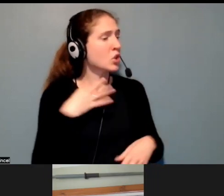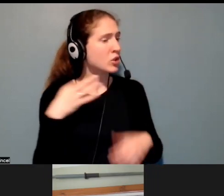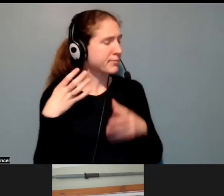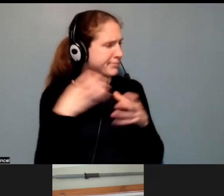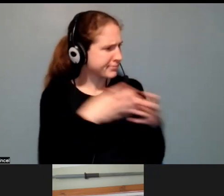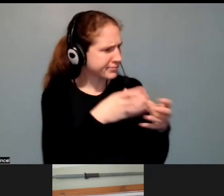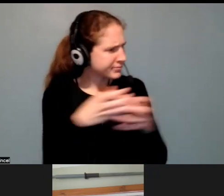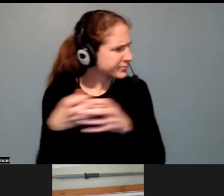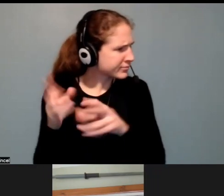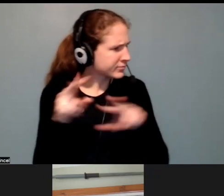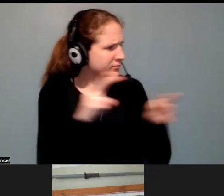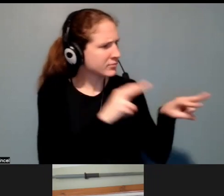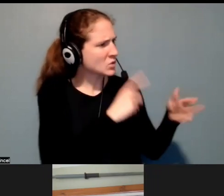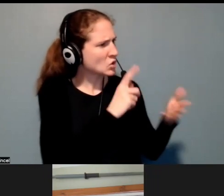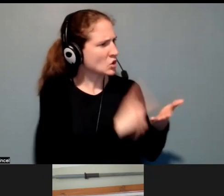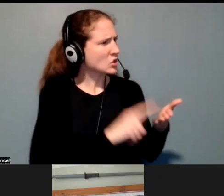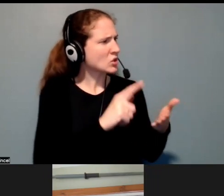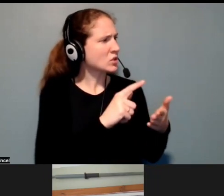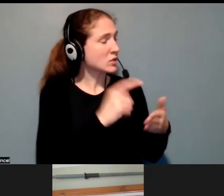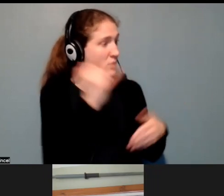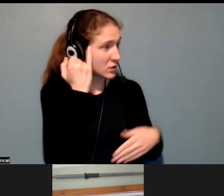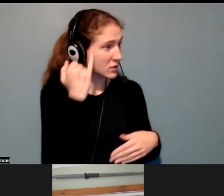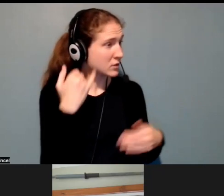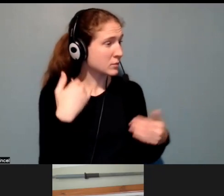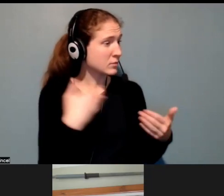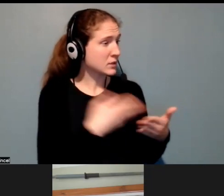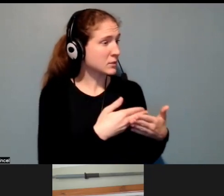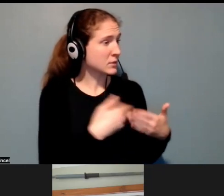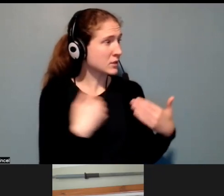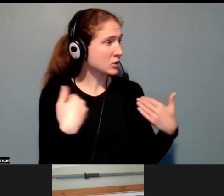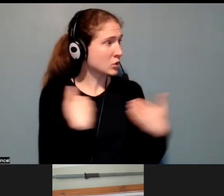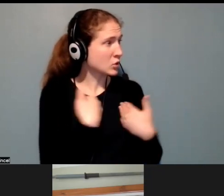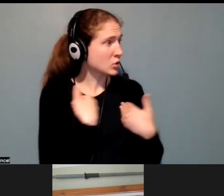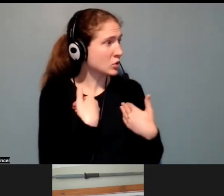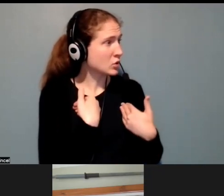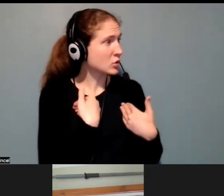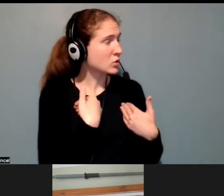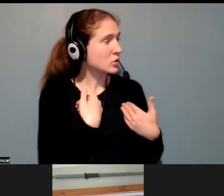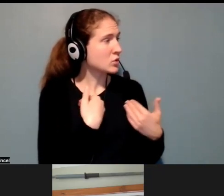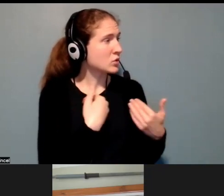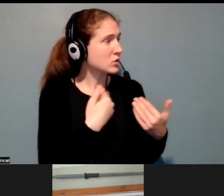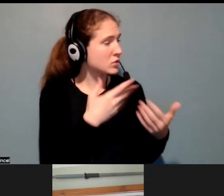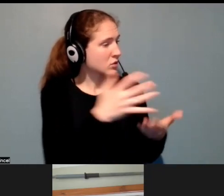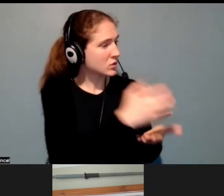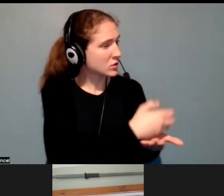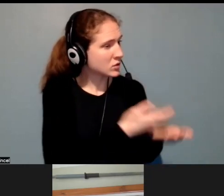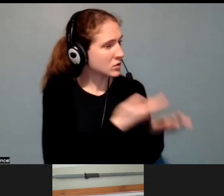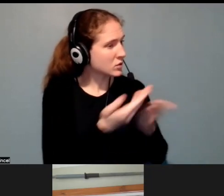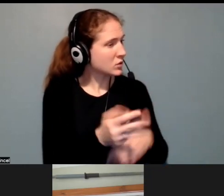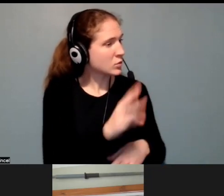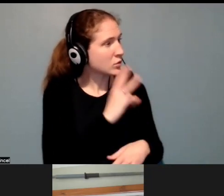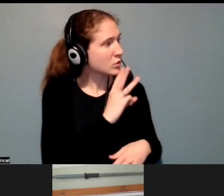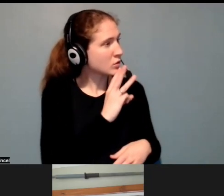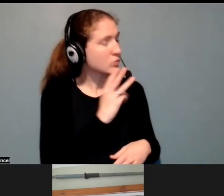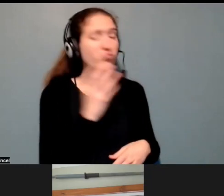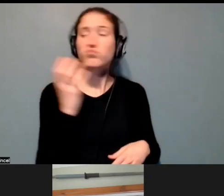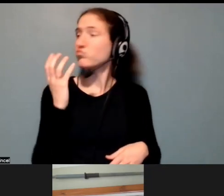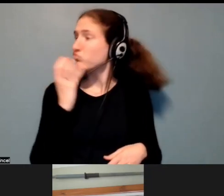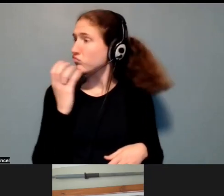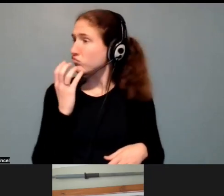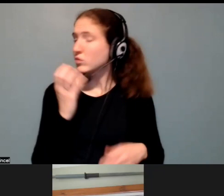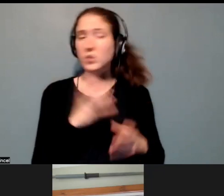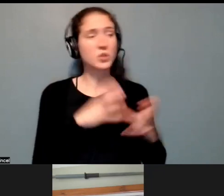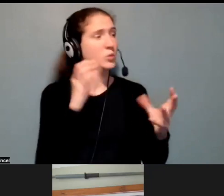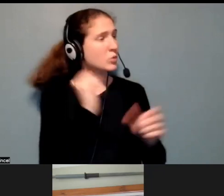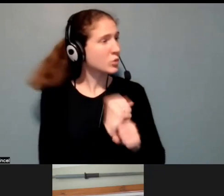there's, if there's any hatchlings, you collect them and you carry them down to the water. It's a lot of work. It's a lot of fun. It's really